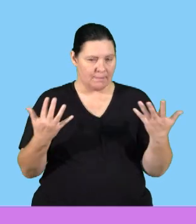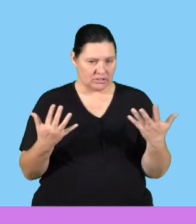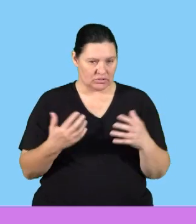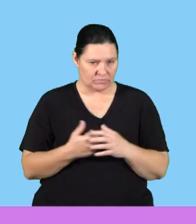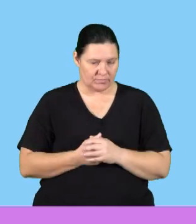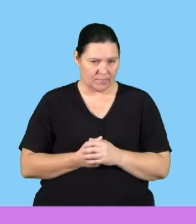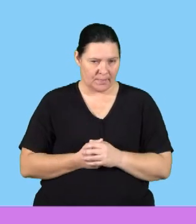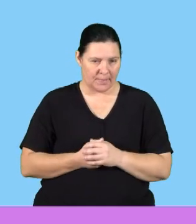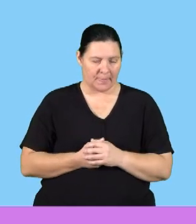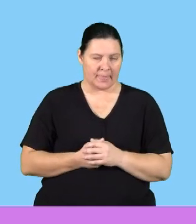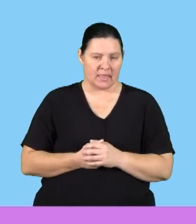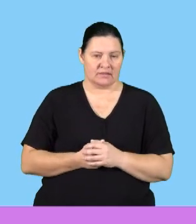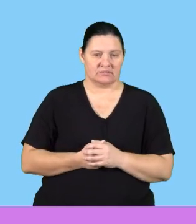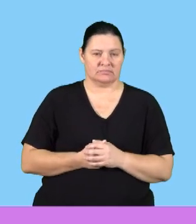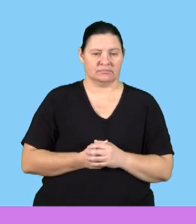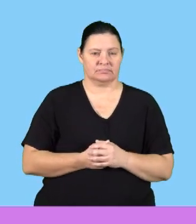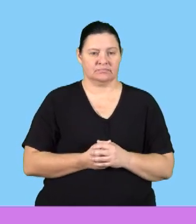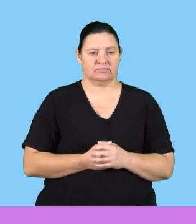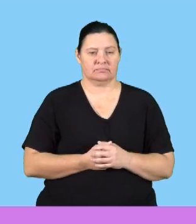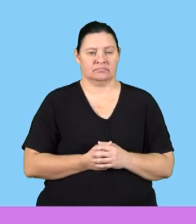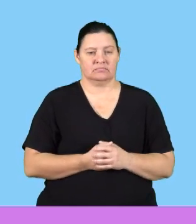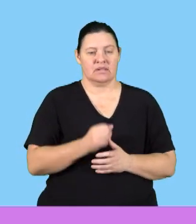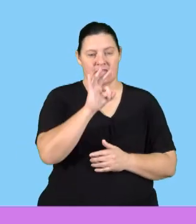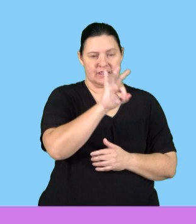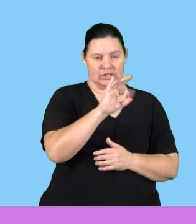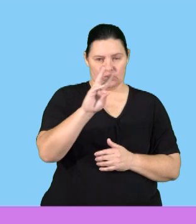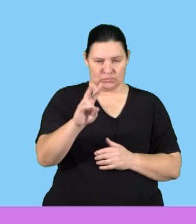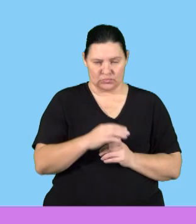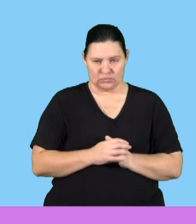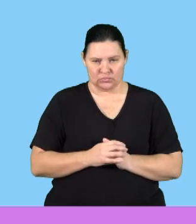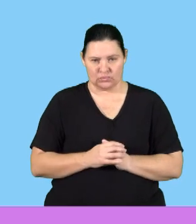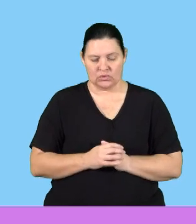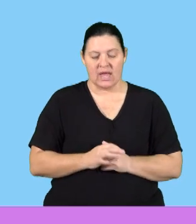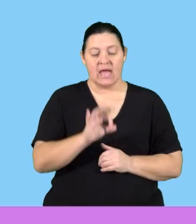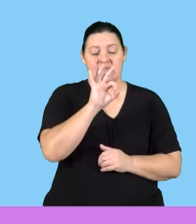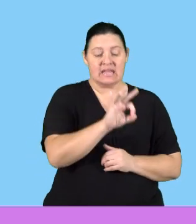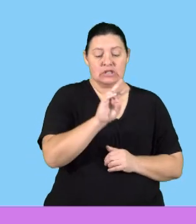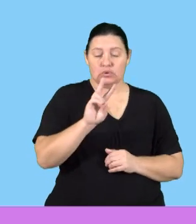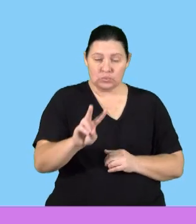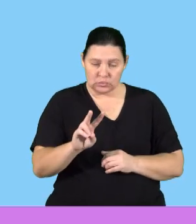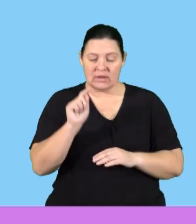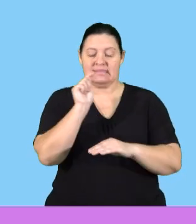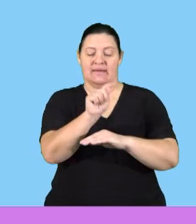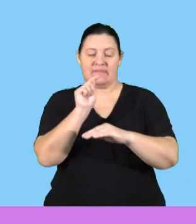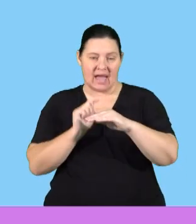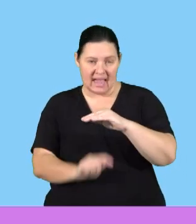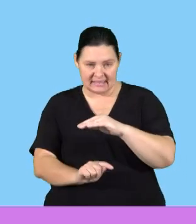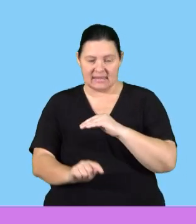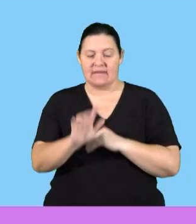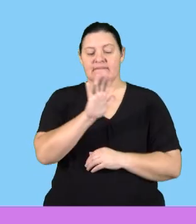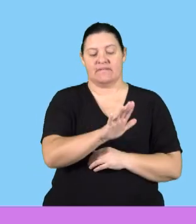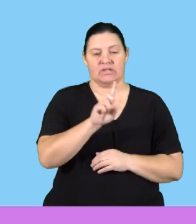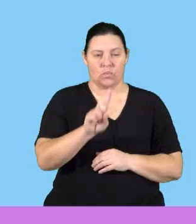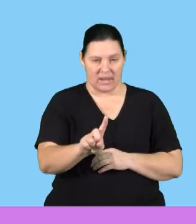subtract 51. So the answer that you get is 32. And after getting 32,